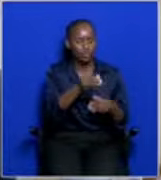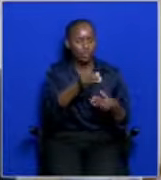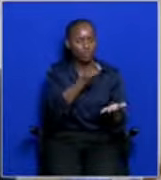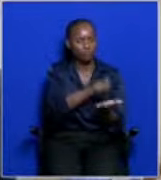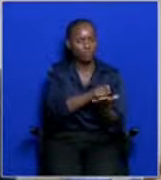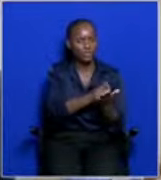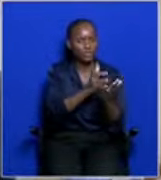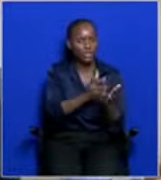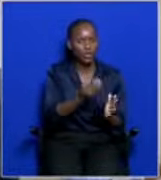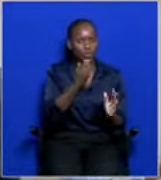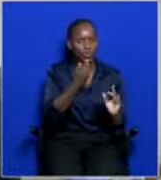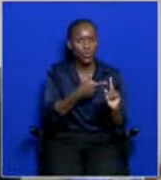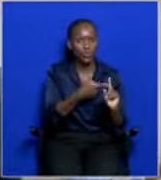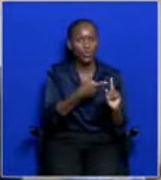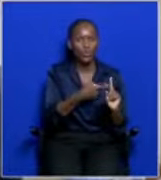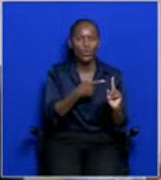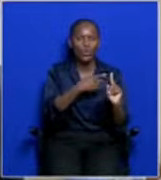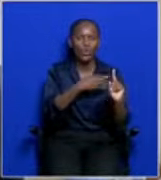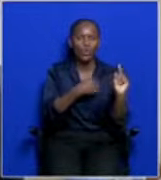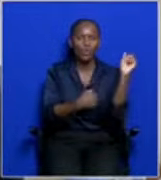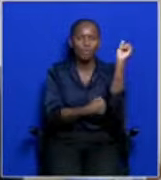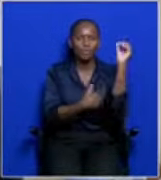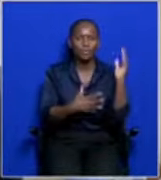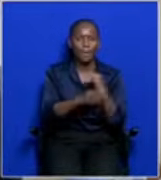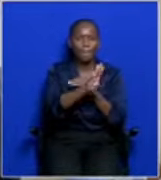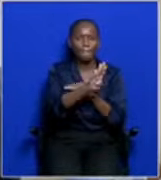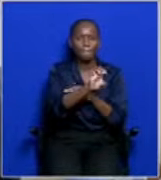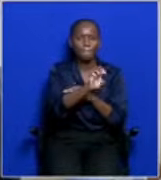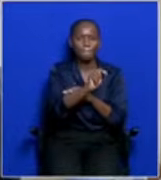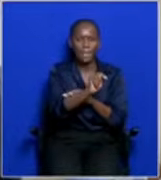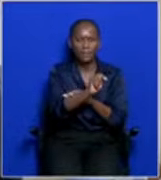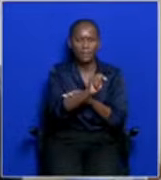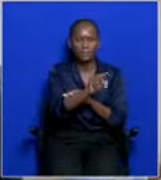At item 18, there's just an entry,